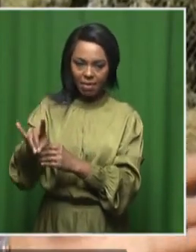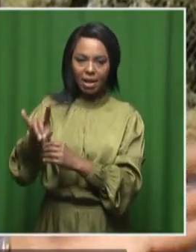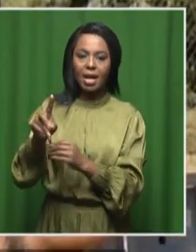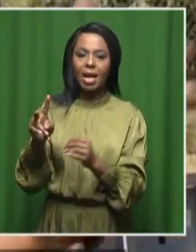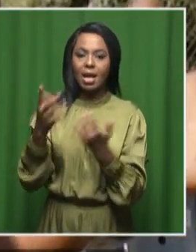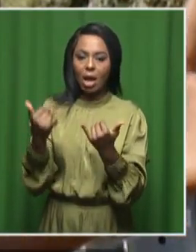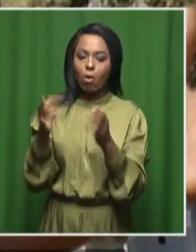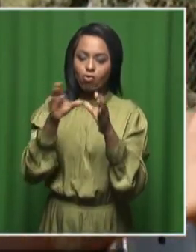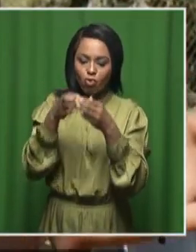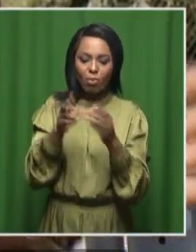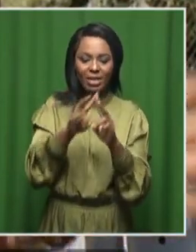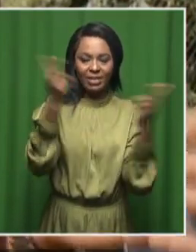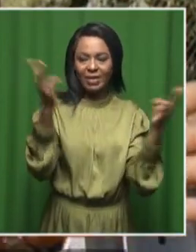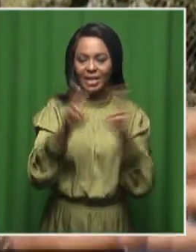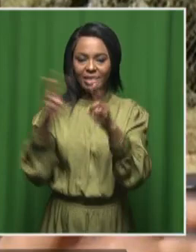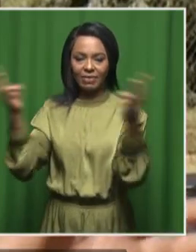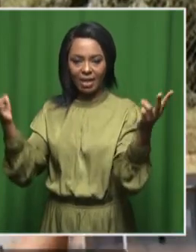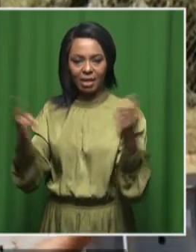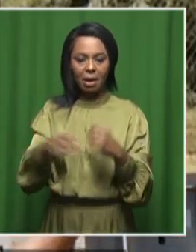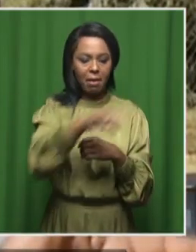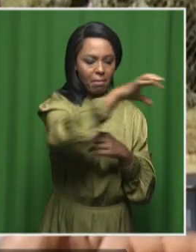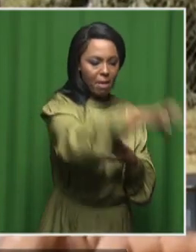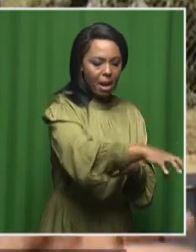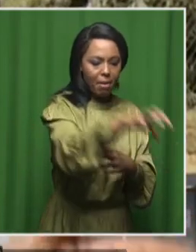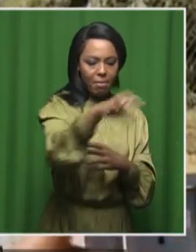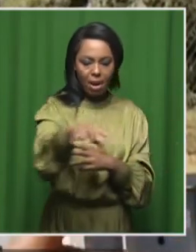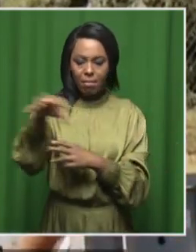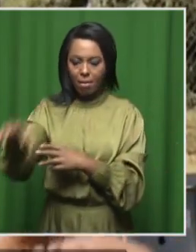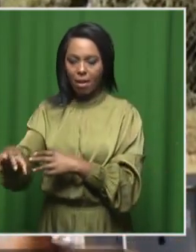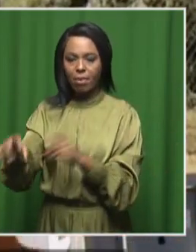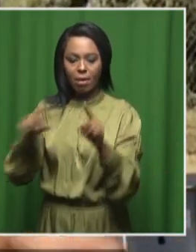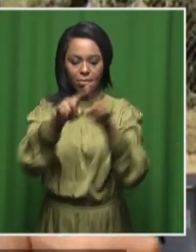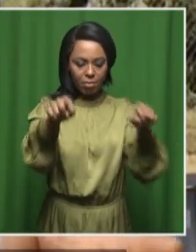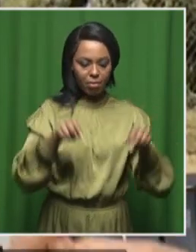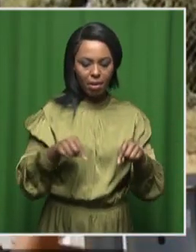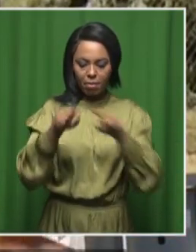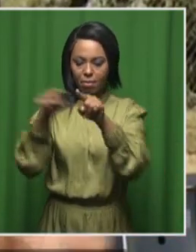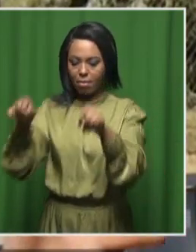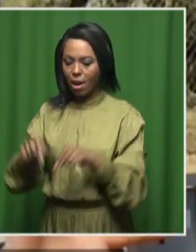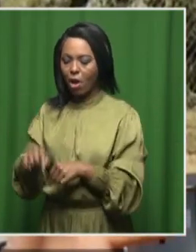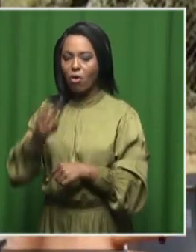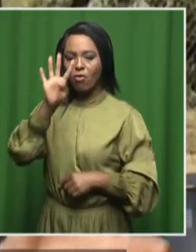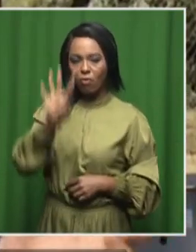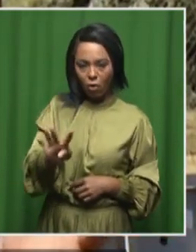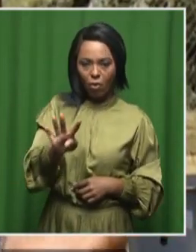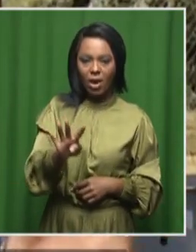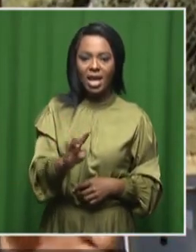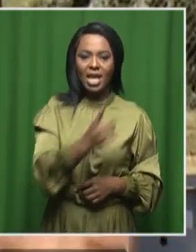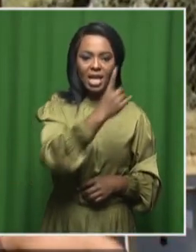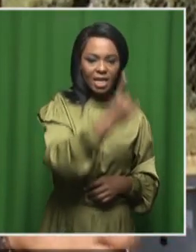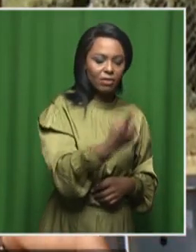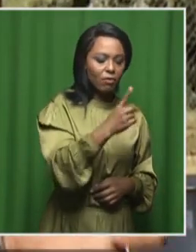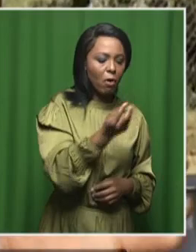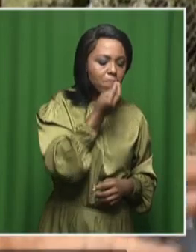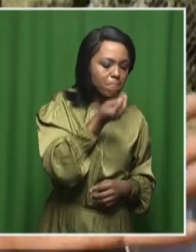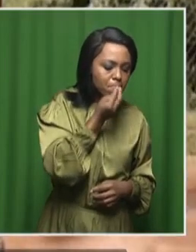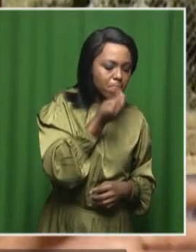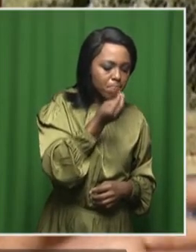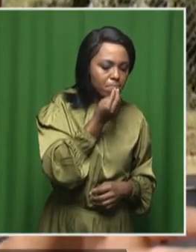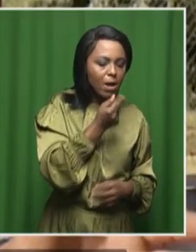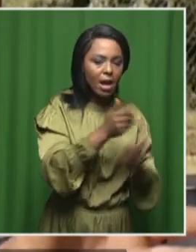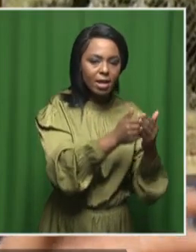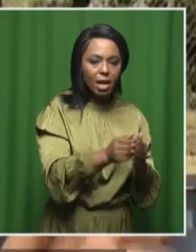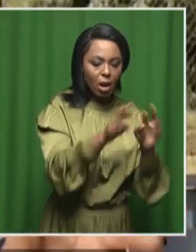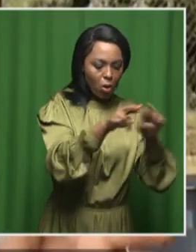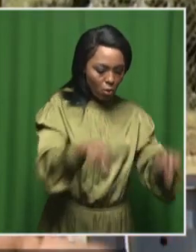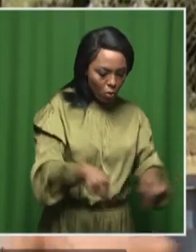So here the area is this big enclosure divided in 4 sectors. Each sector have a feeding room and a night room. So the animal will be released group